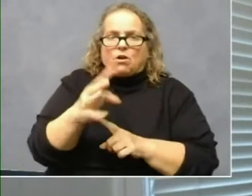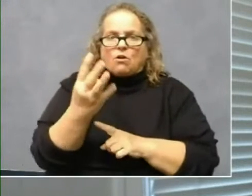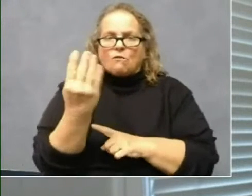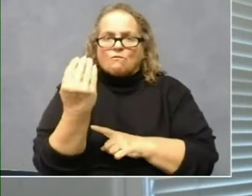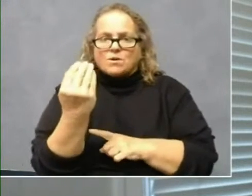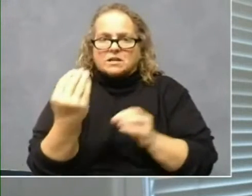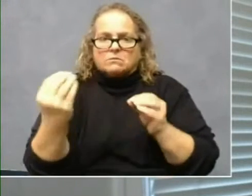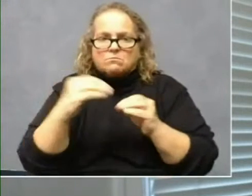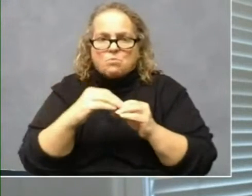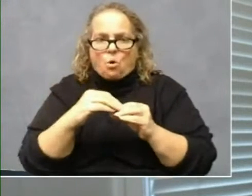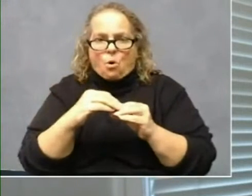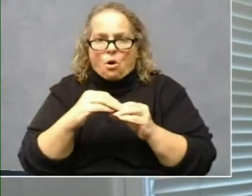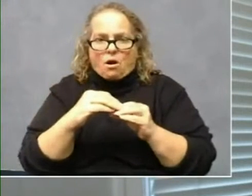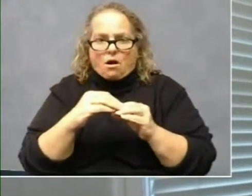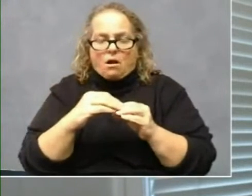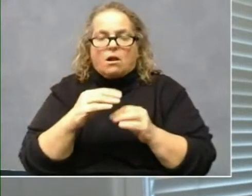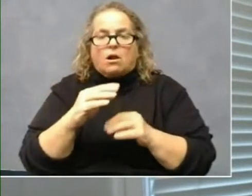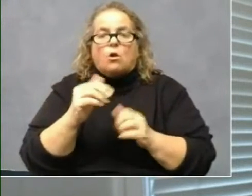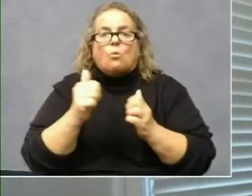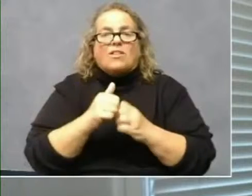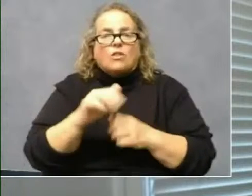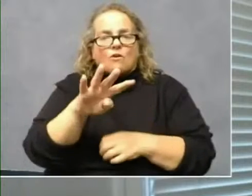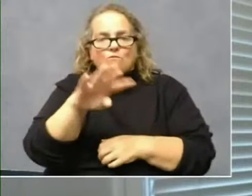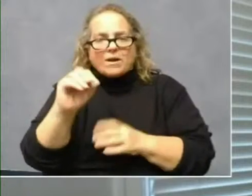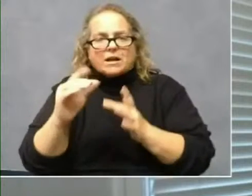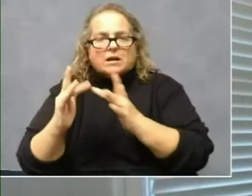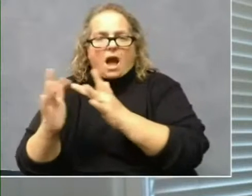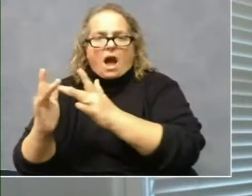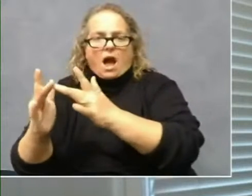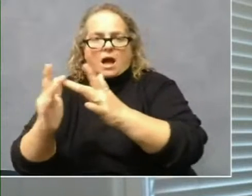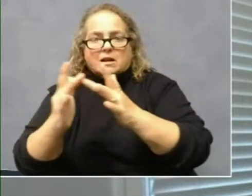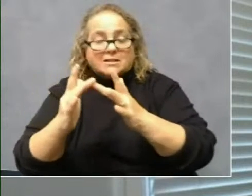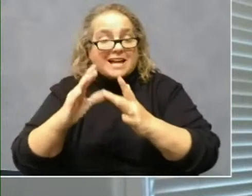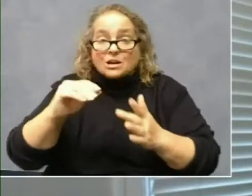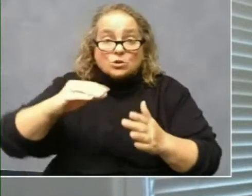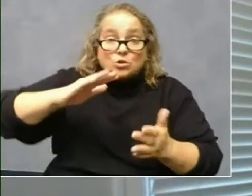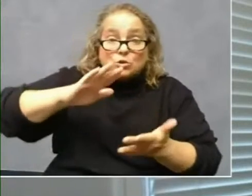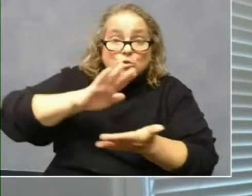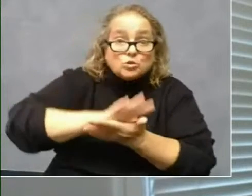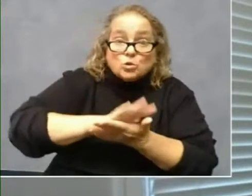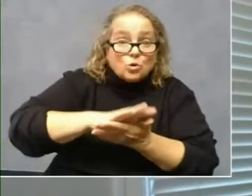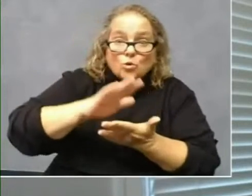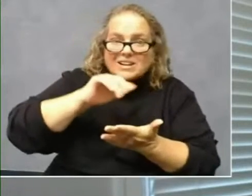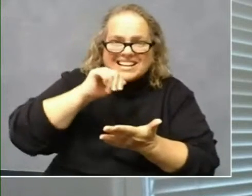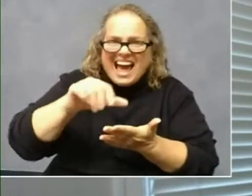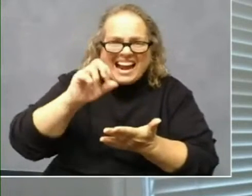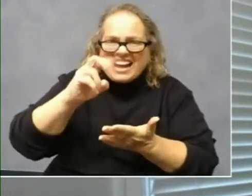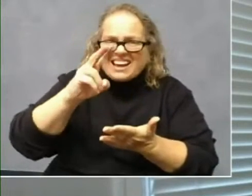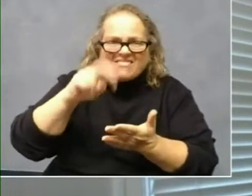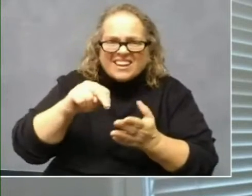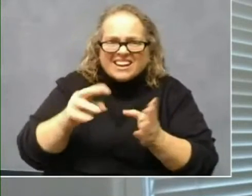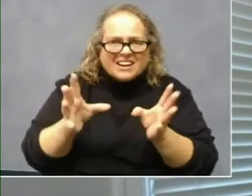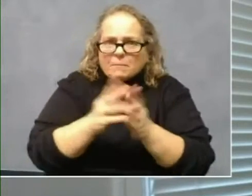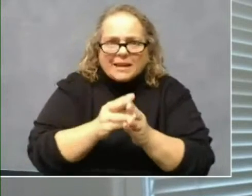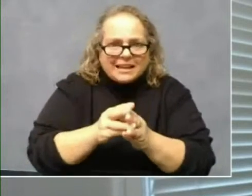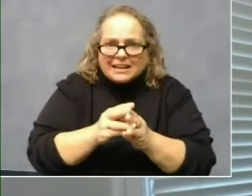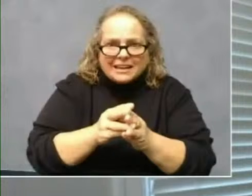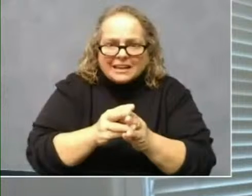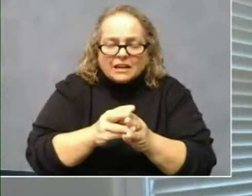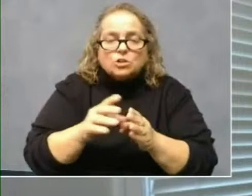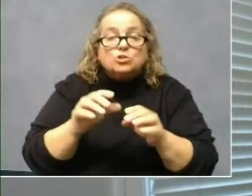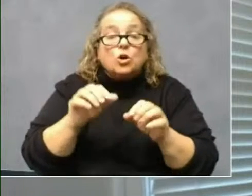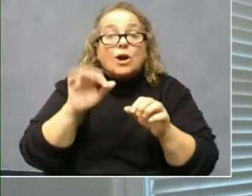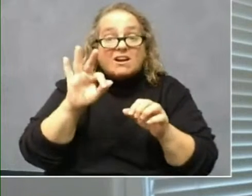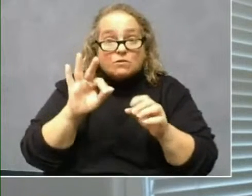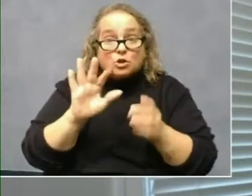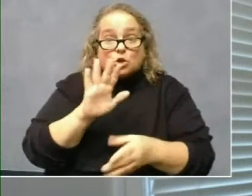contacts. And school was not even in session. All right. So this could have been far, far worse if school was in session. So here's the